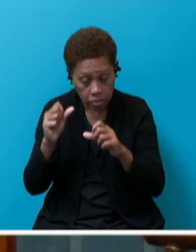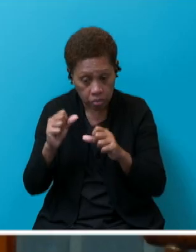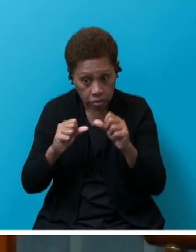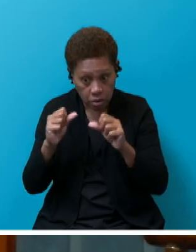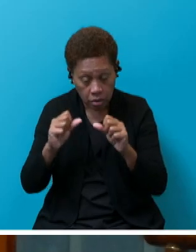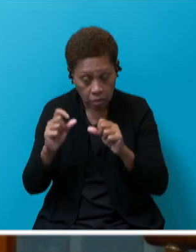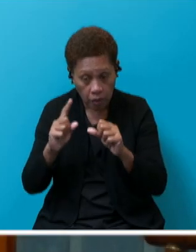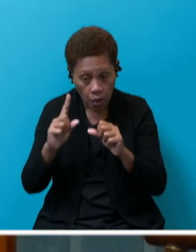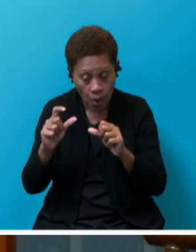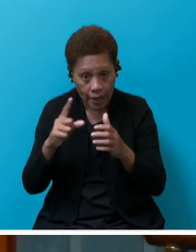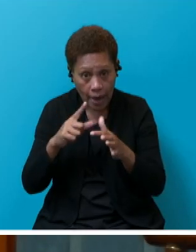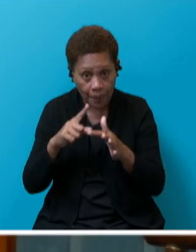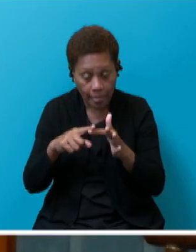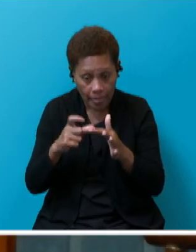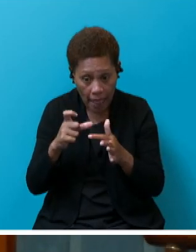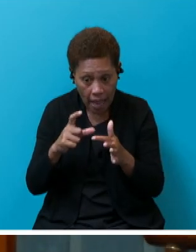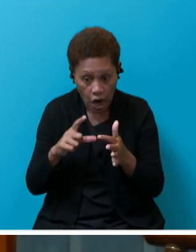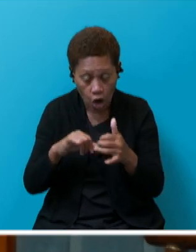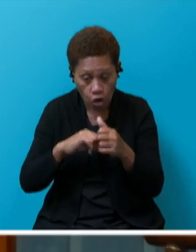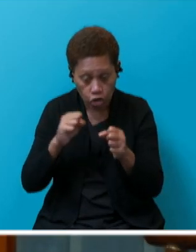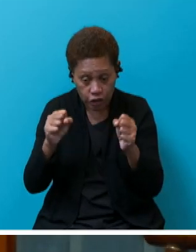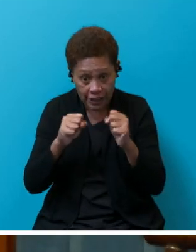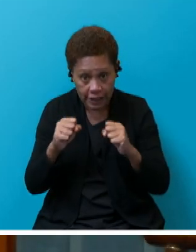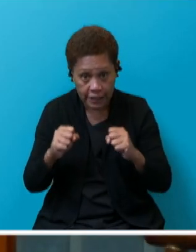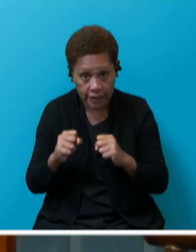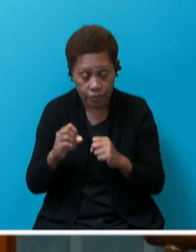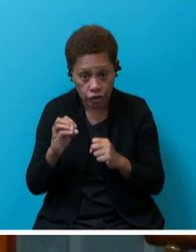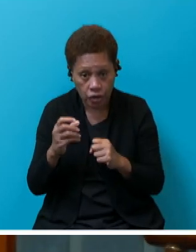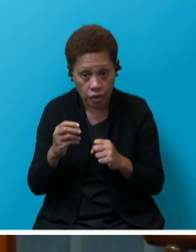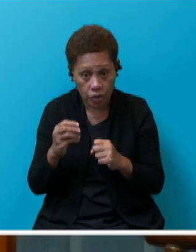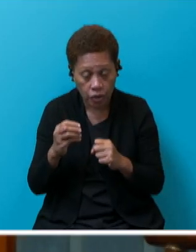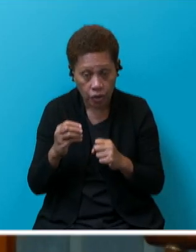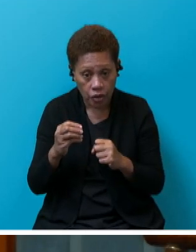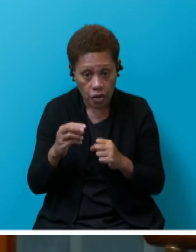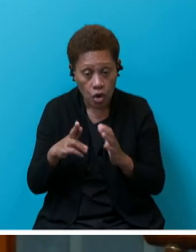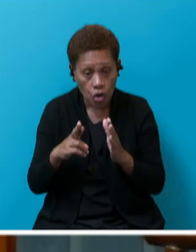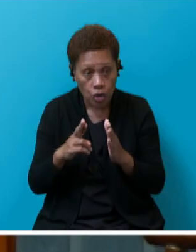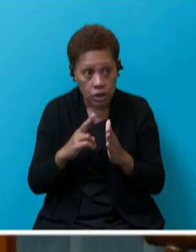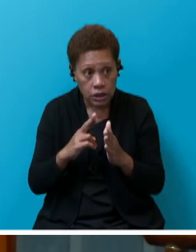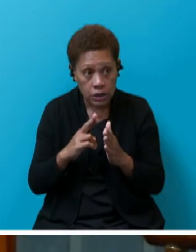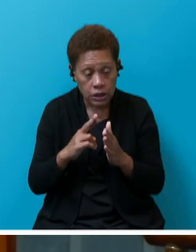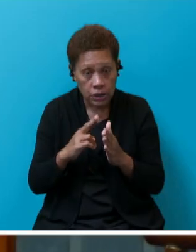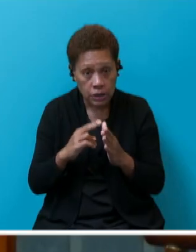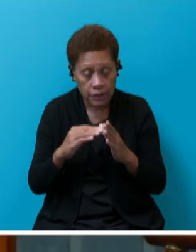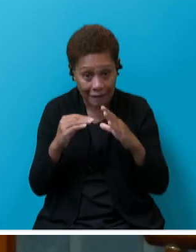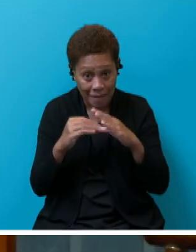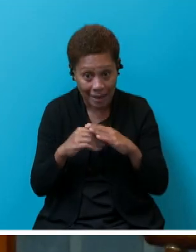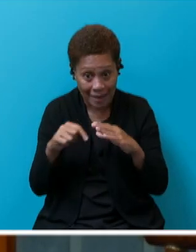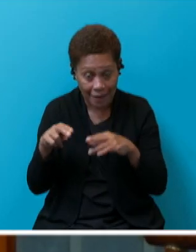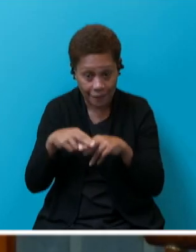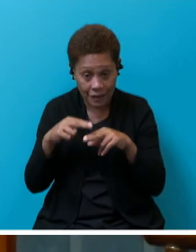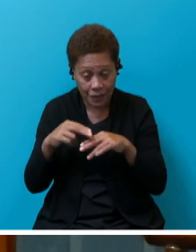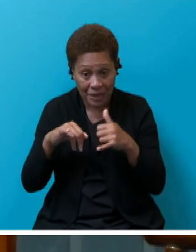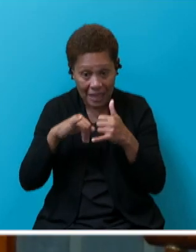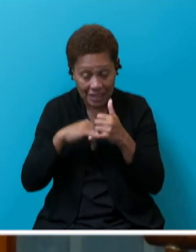The delegation, including the Governor of Reserve Bank of Fiji, Fiji Investment Corporation Limited, South Pacific Stock